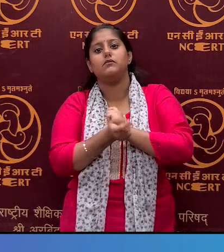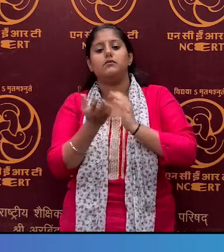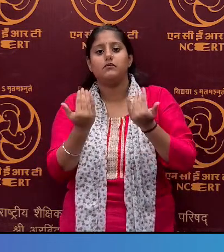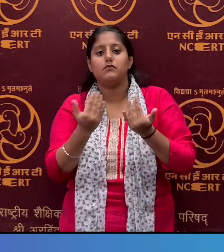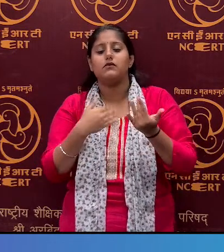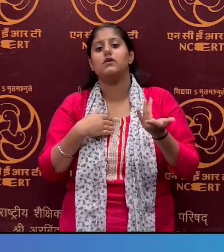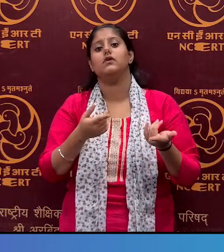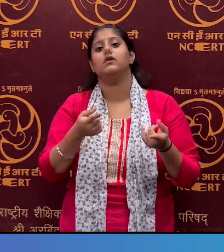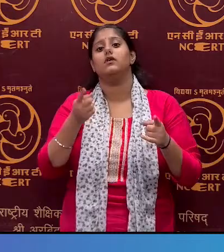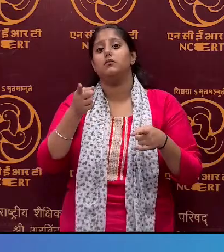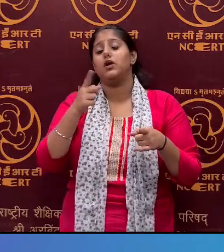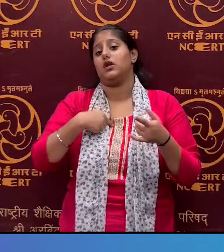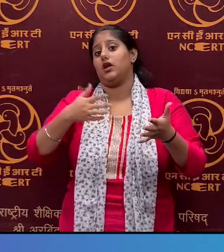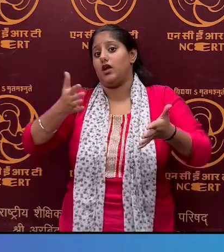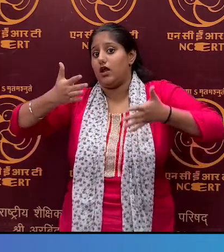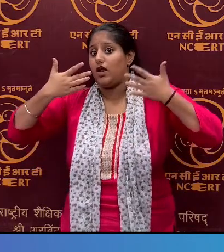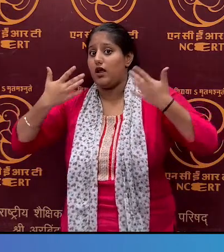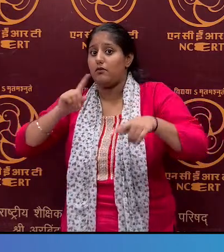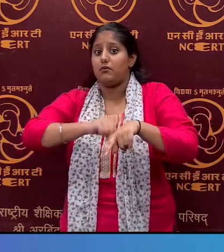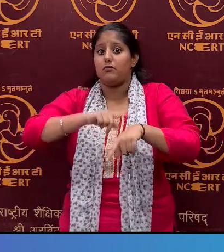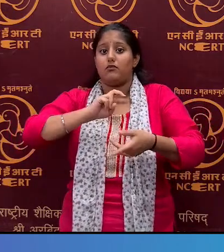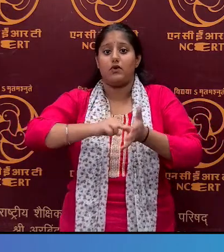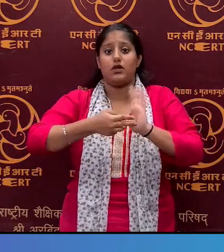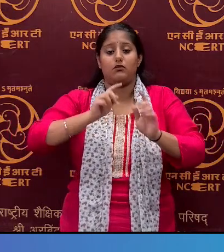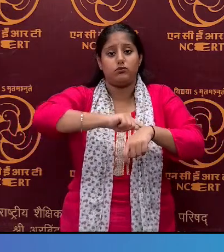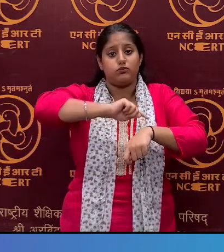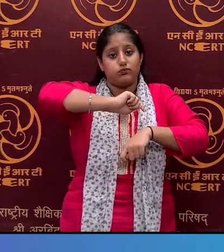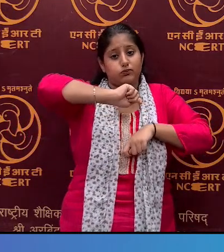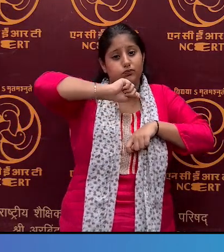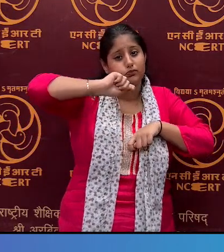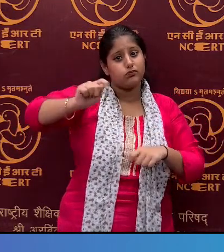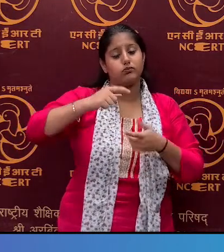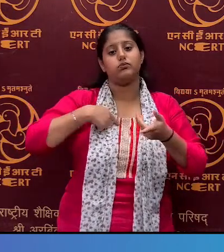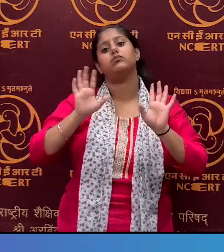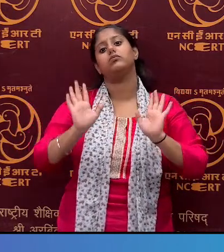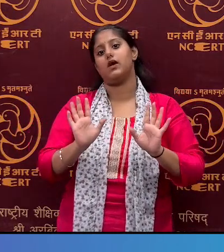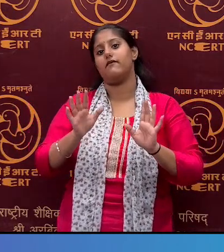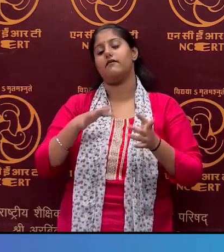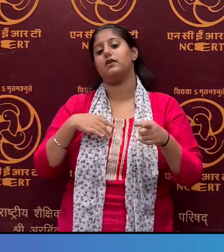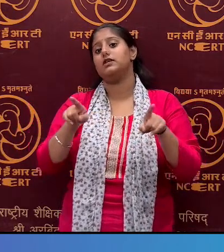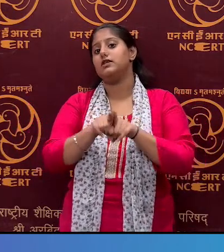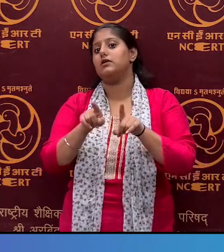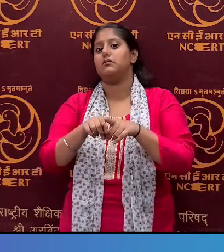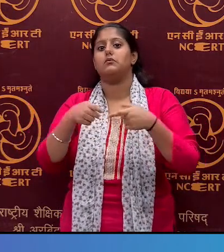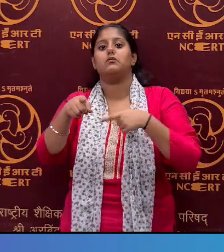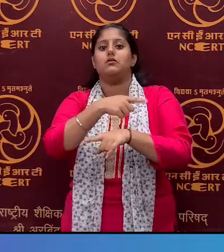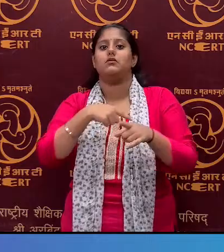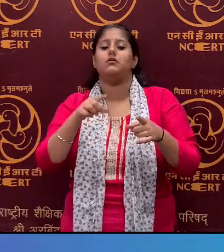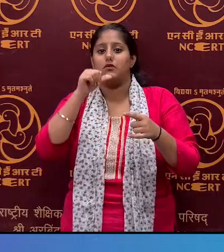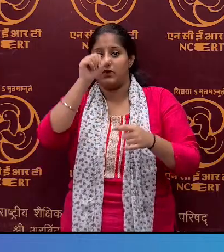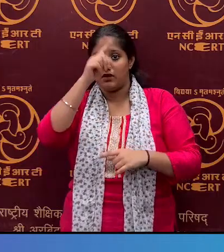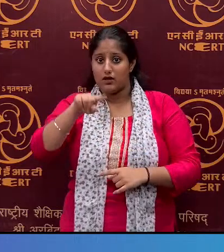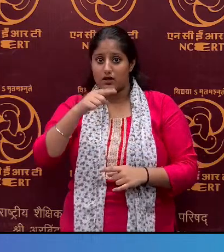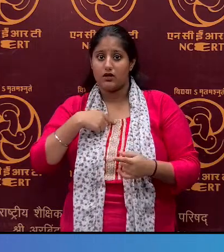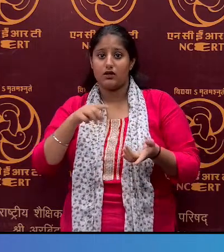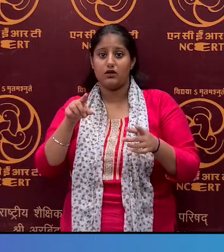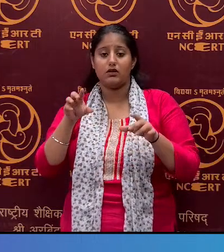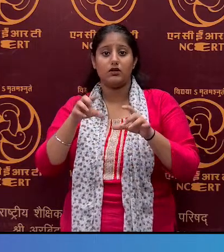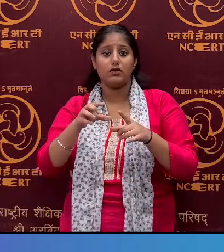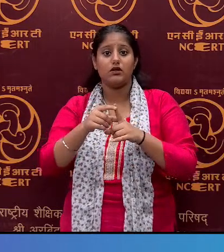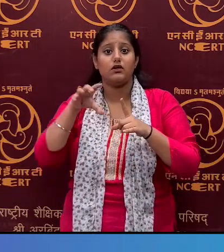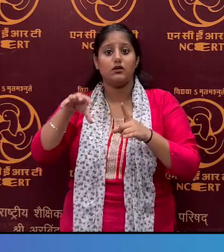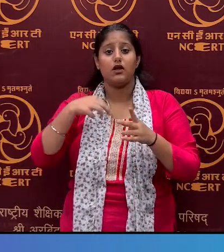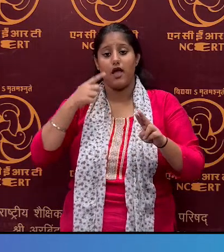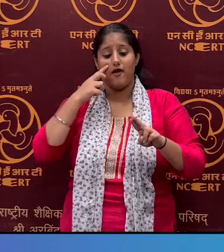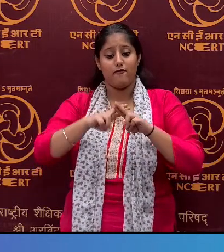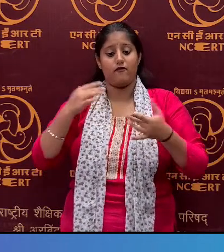whereas climate is a long-term atmospheric conditions. As per Indian Meteorological Department, when we collect